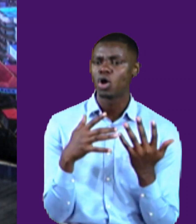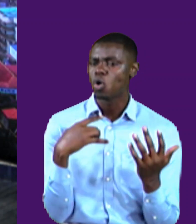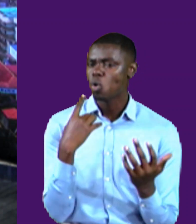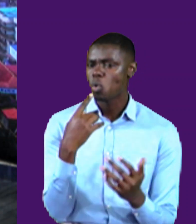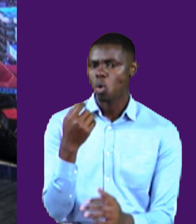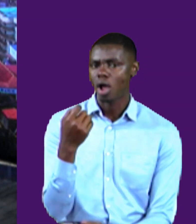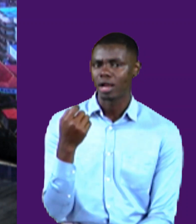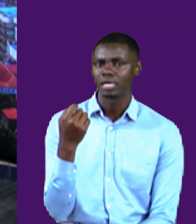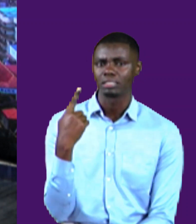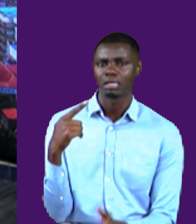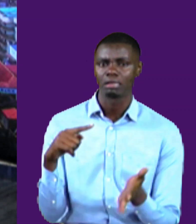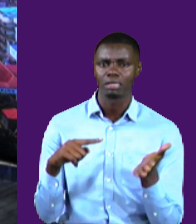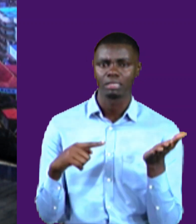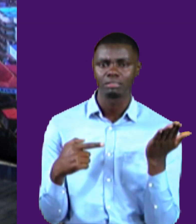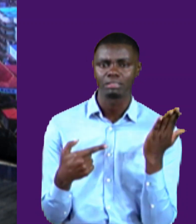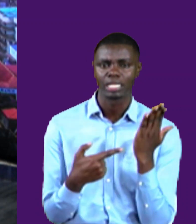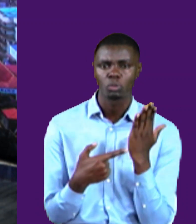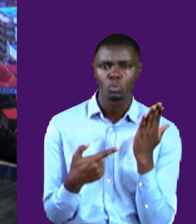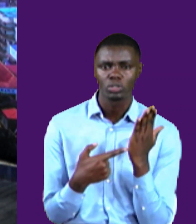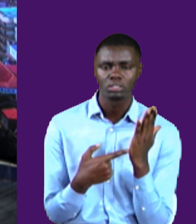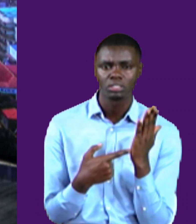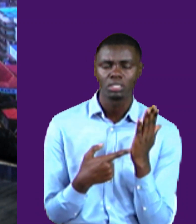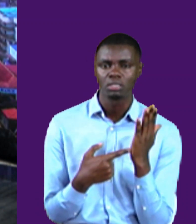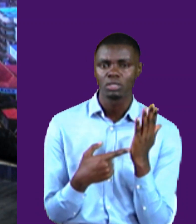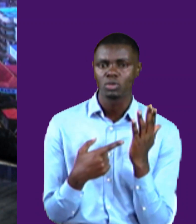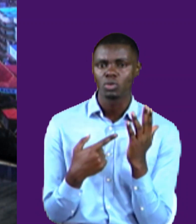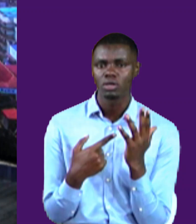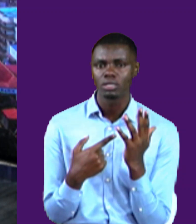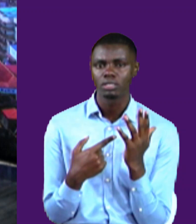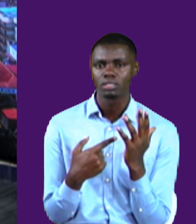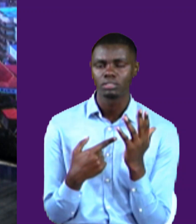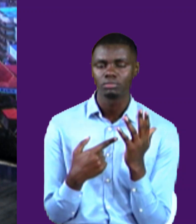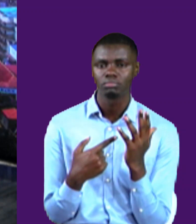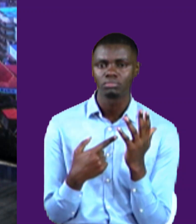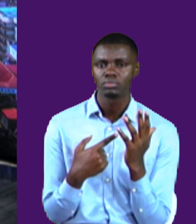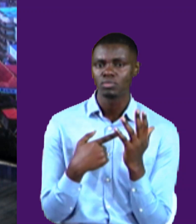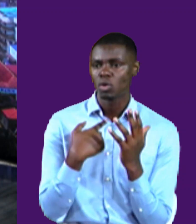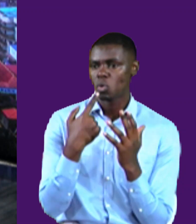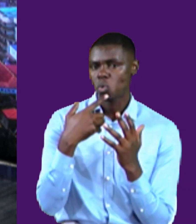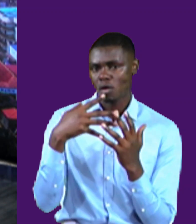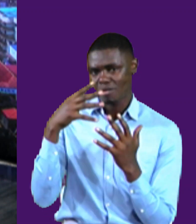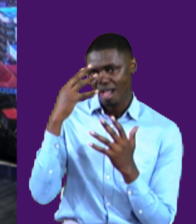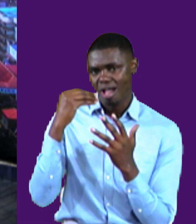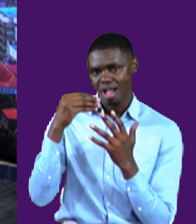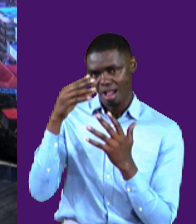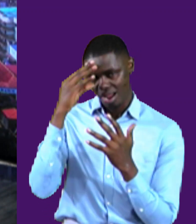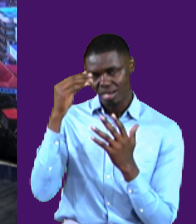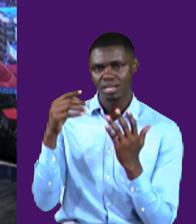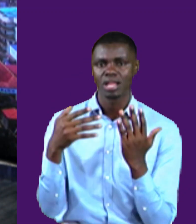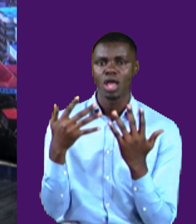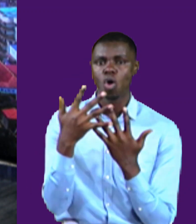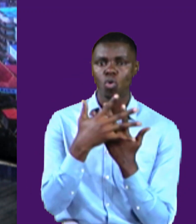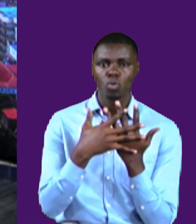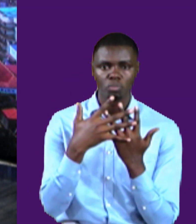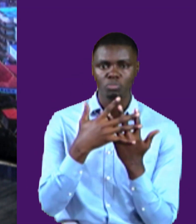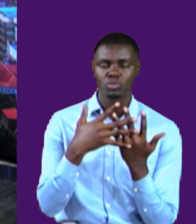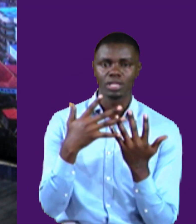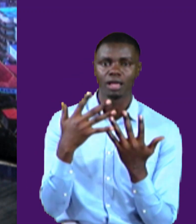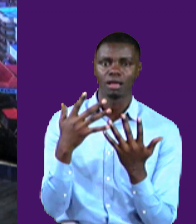understand technology or those who have gone through computer classes, you'll hear them mention